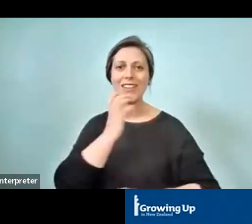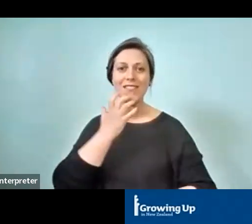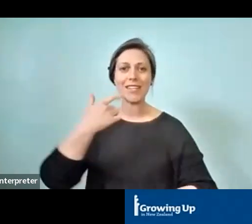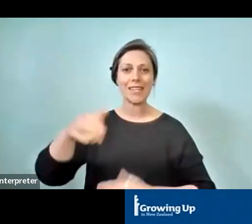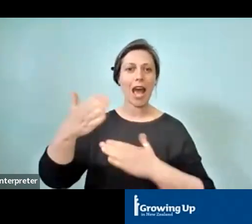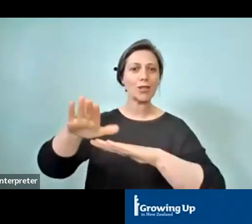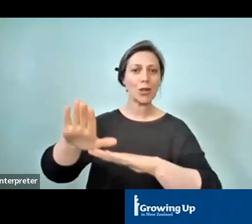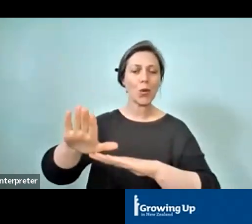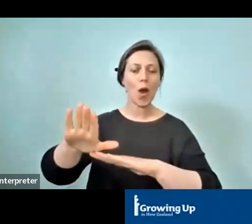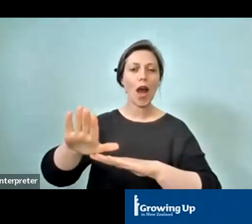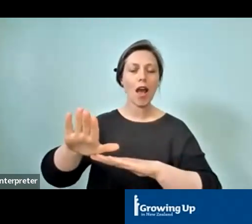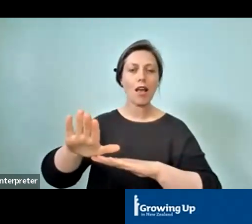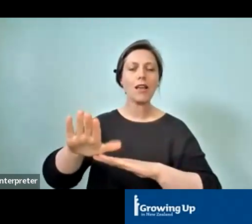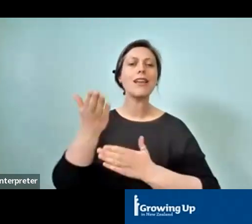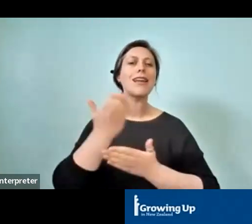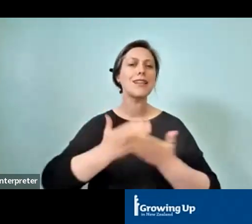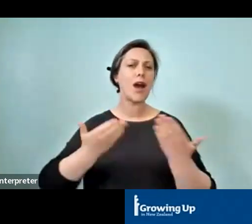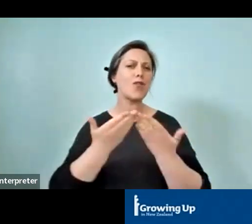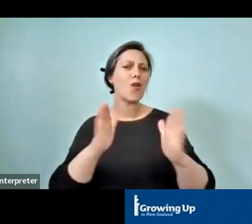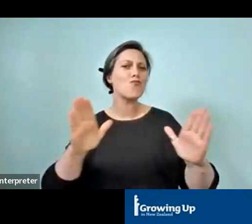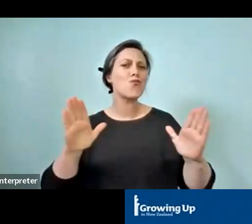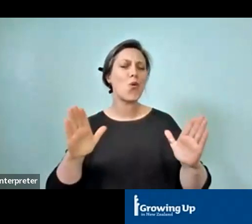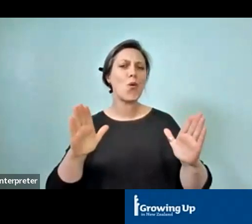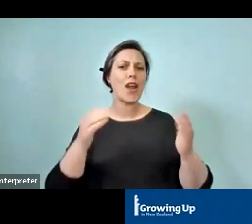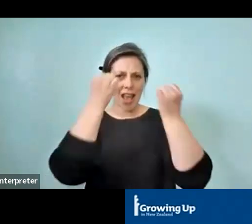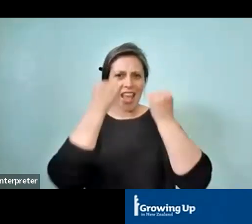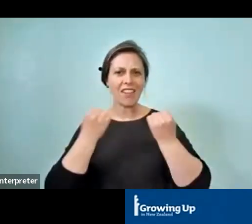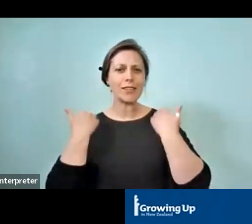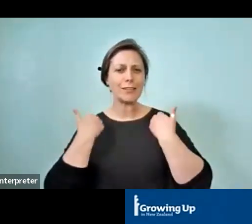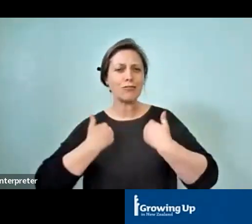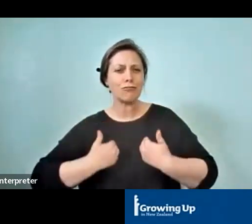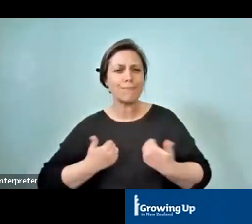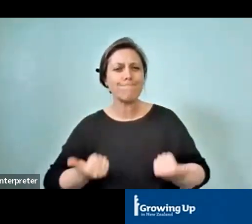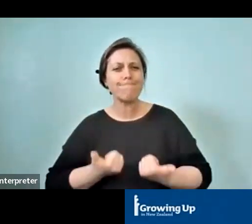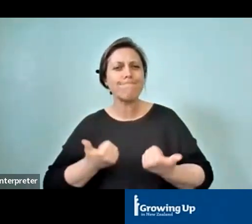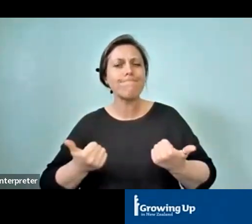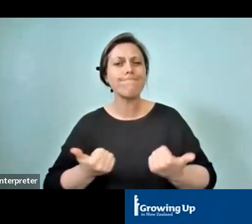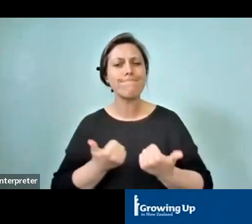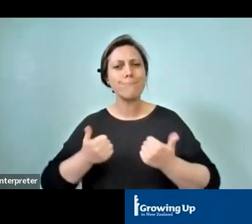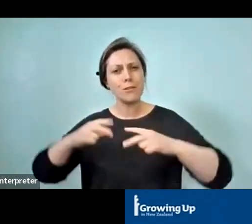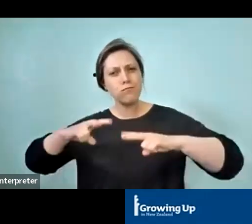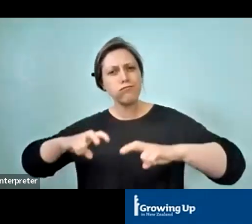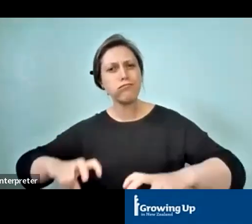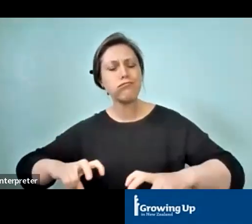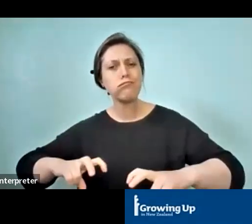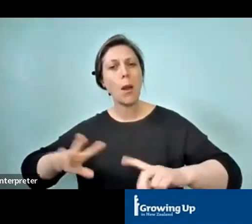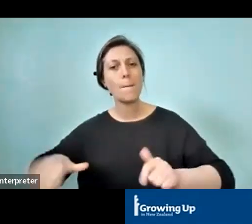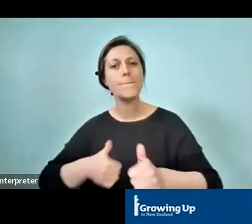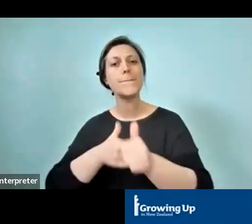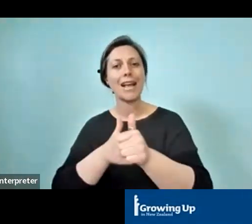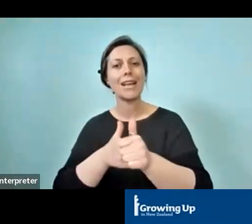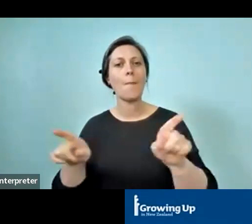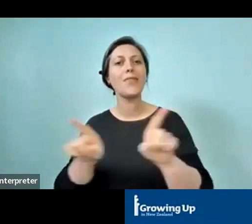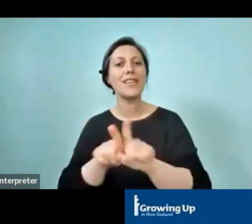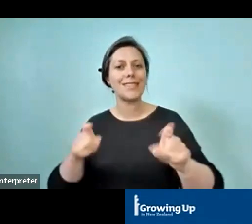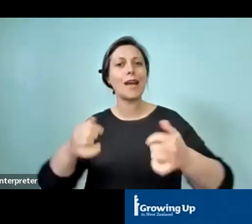it is part of a broader, very evidence-rich landscape that we have here in New Zealand. And so that's why I'm